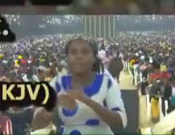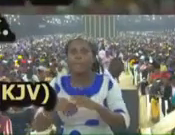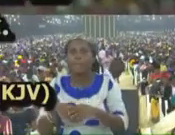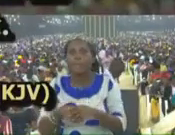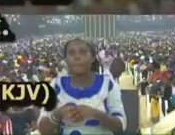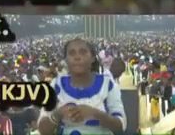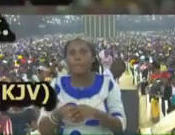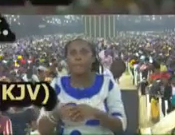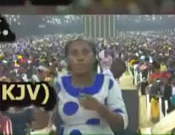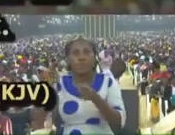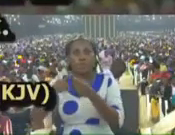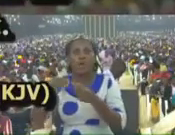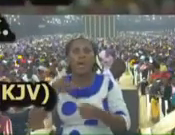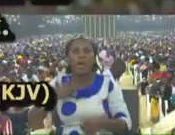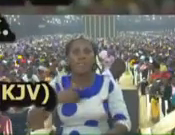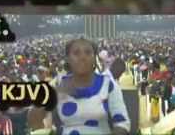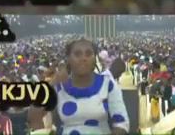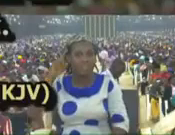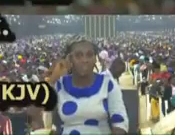to have sex